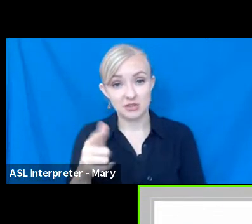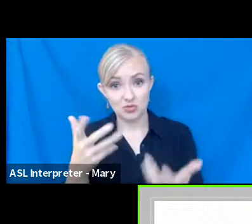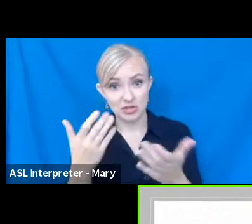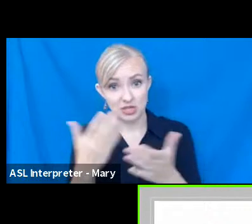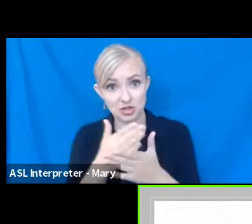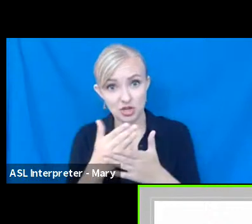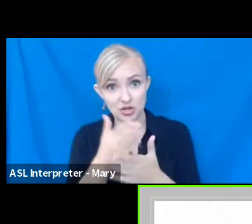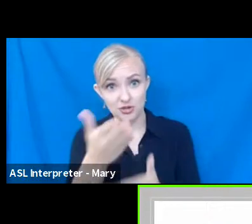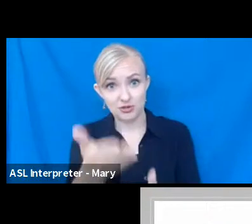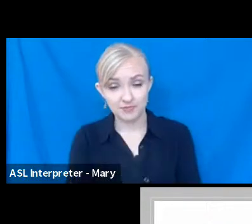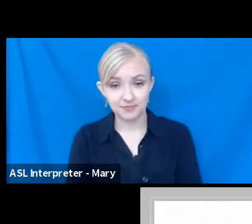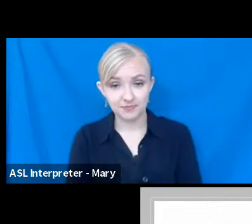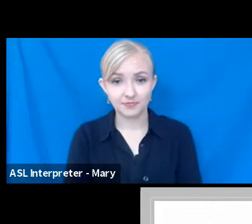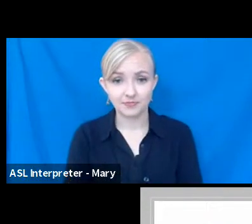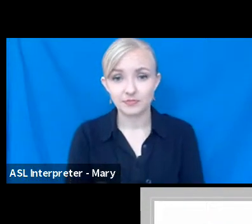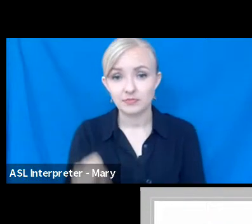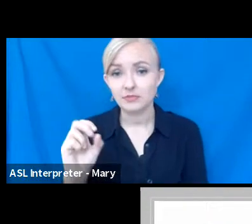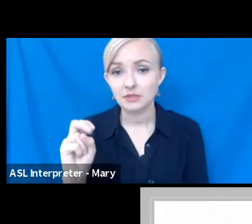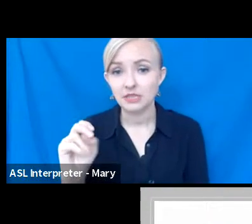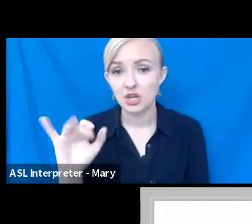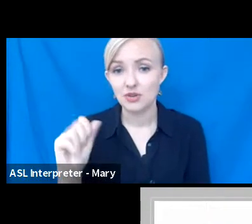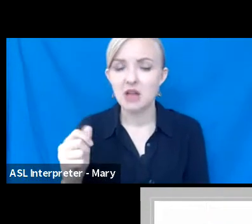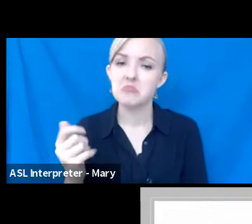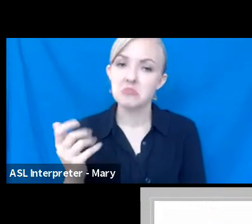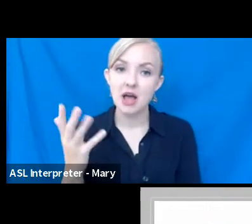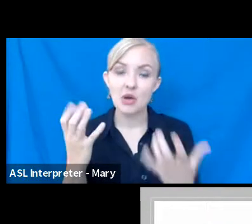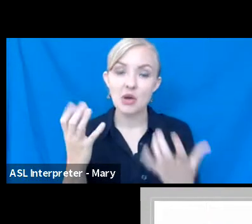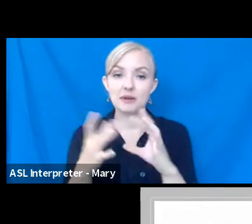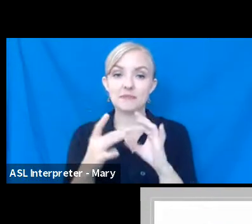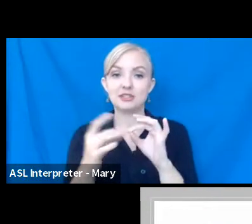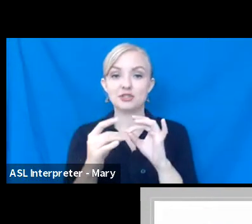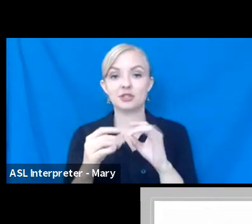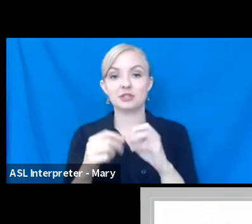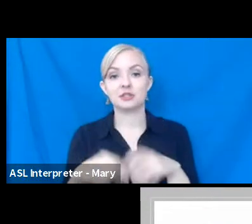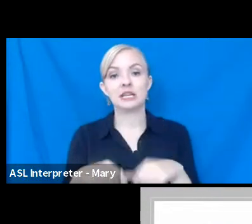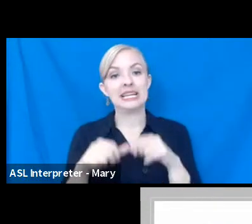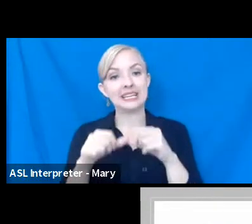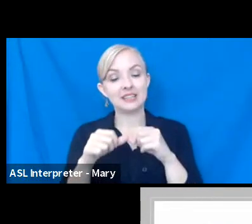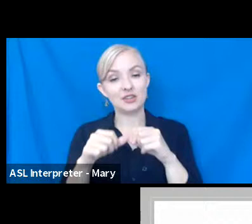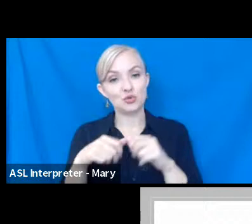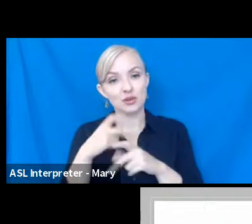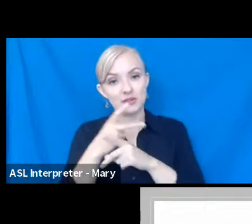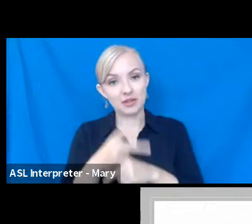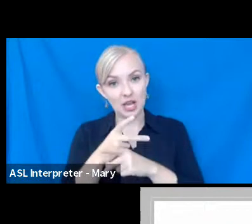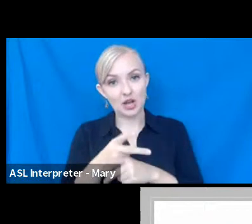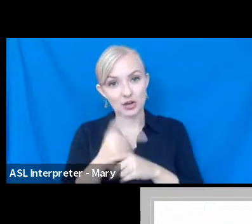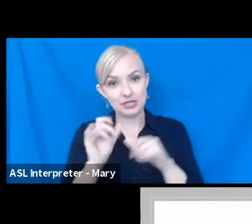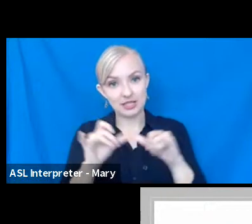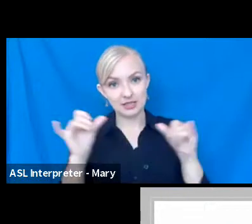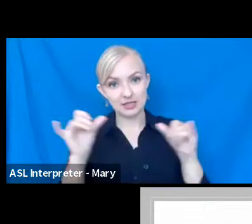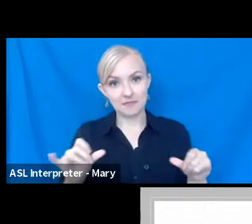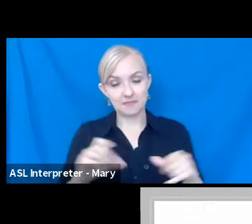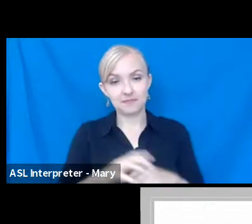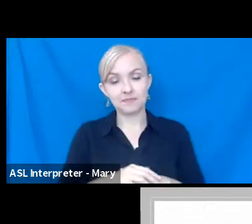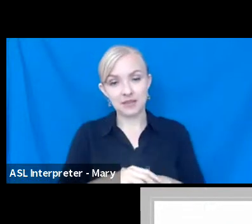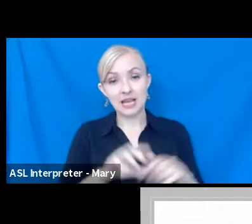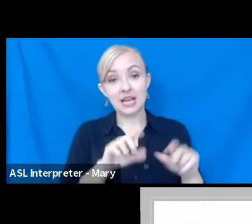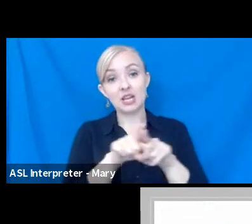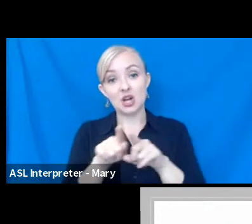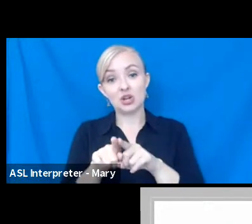share? Well, I'd like to raise up the continuums of care system and